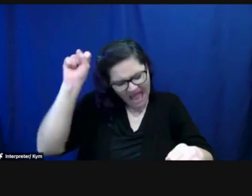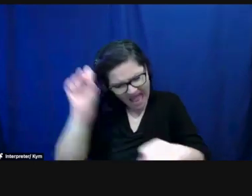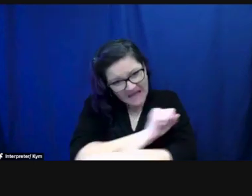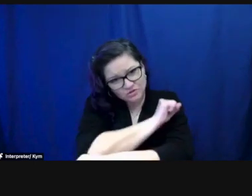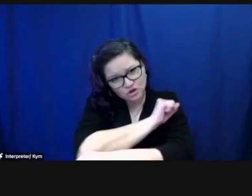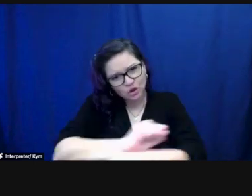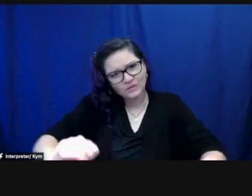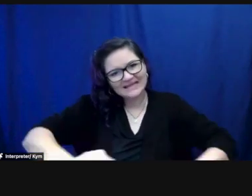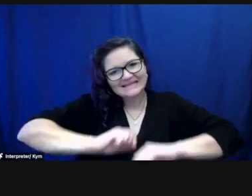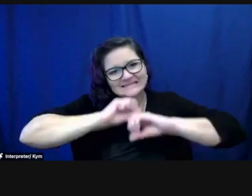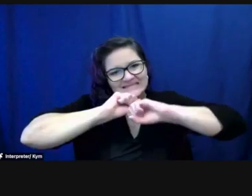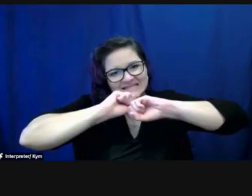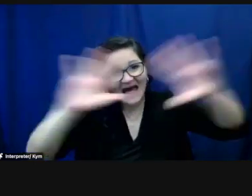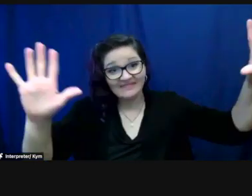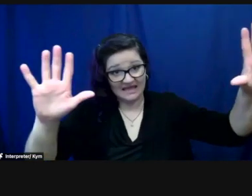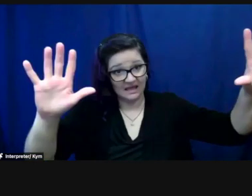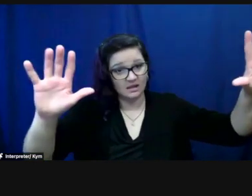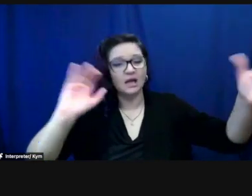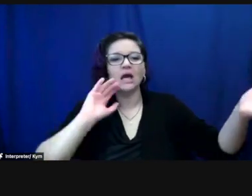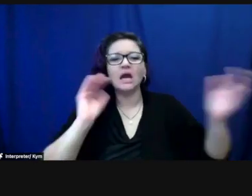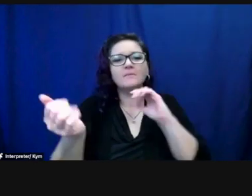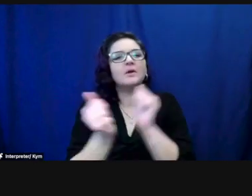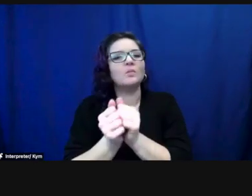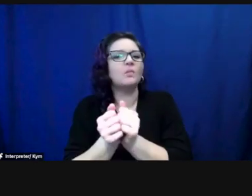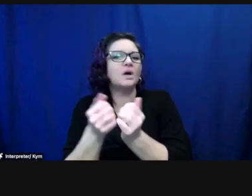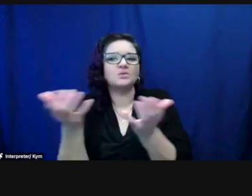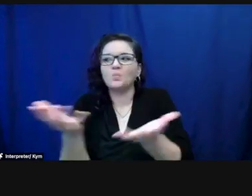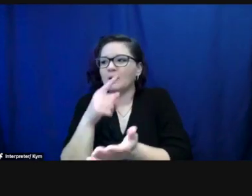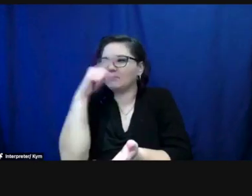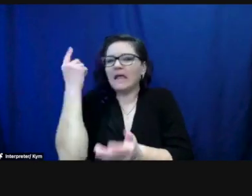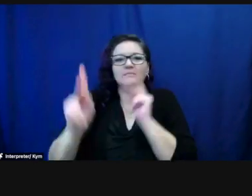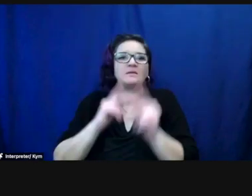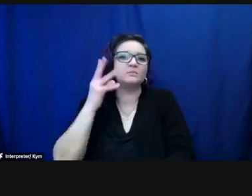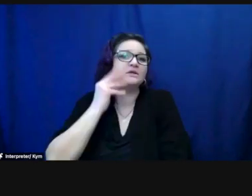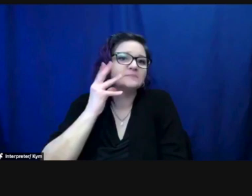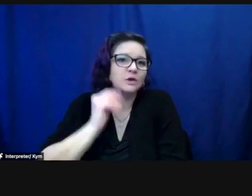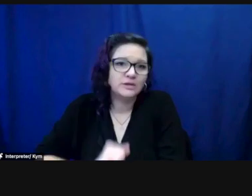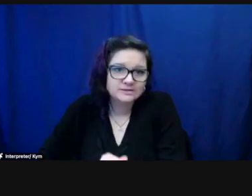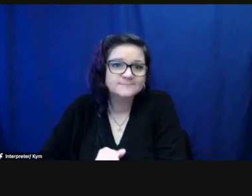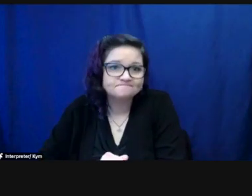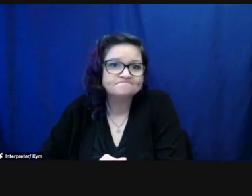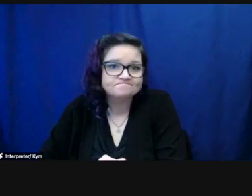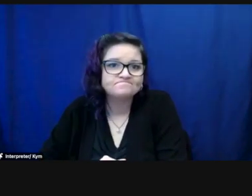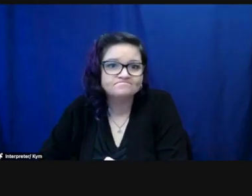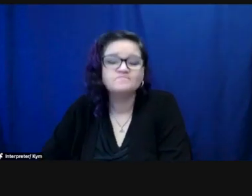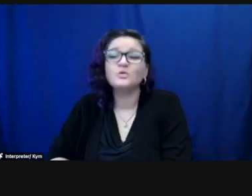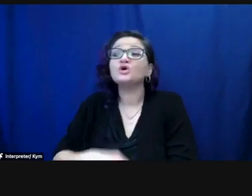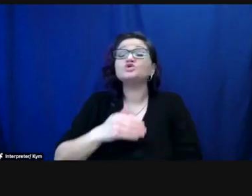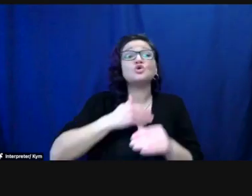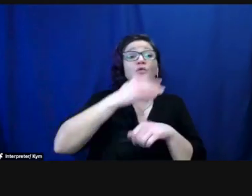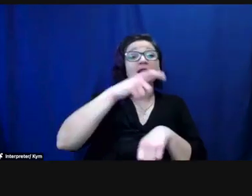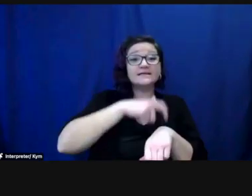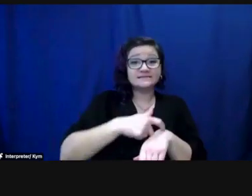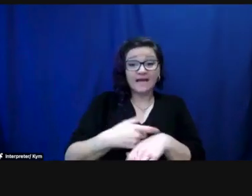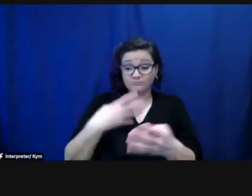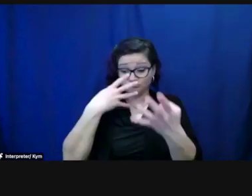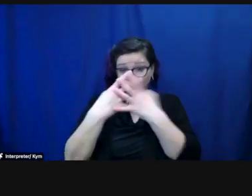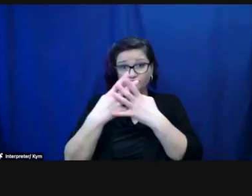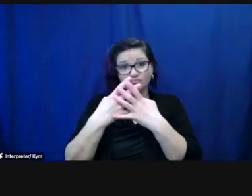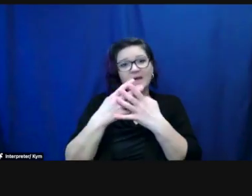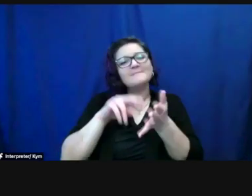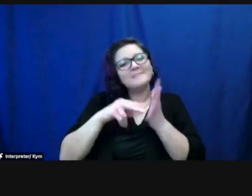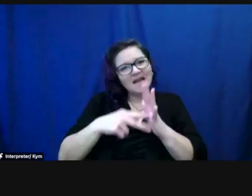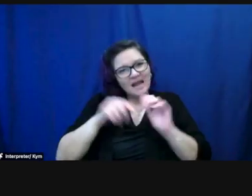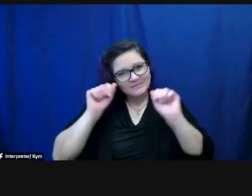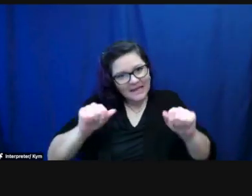nothing to what the black people down here are going through. So the next time I was in jail, I could help somebody